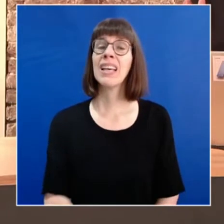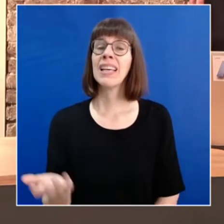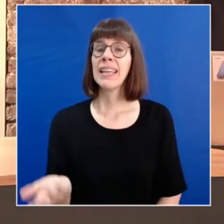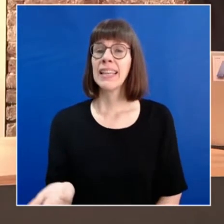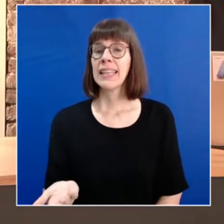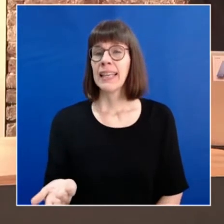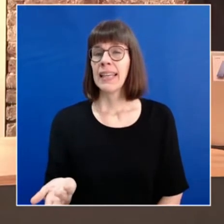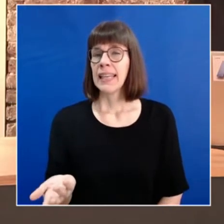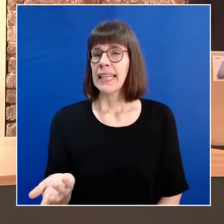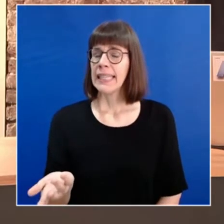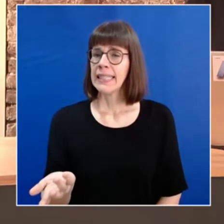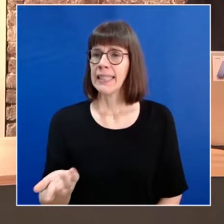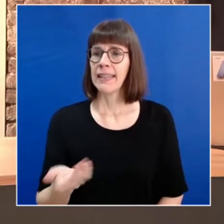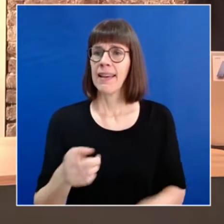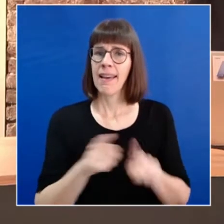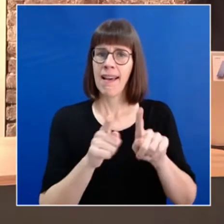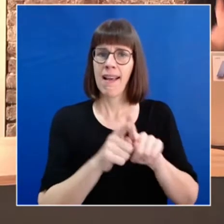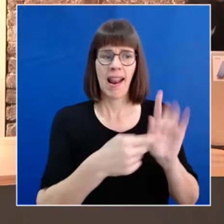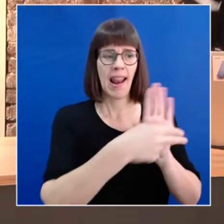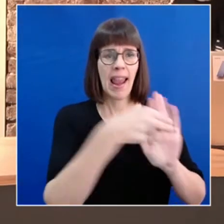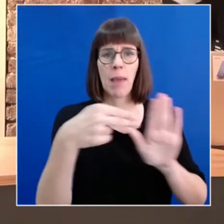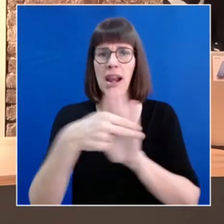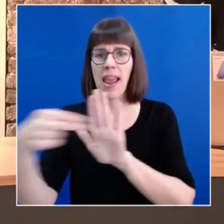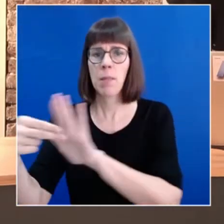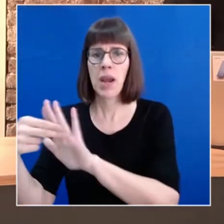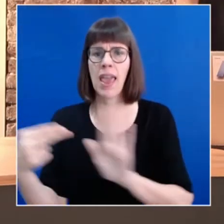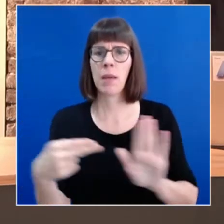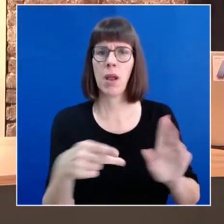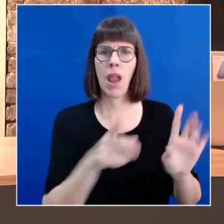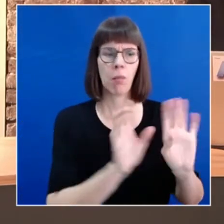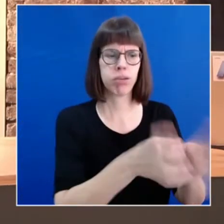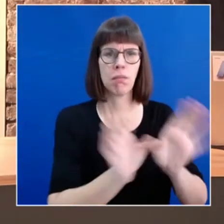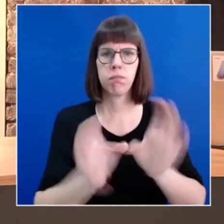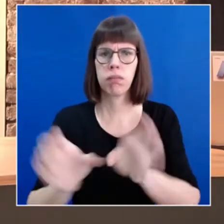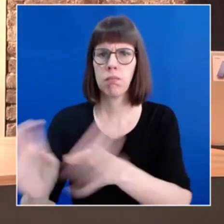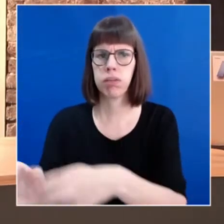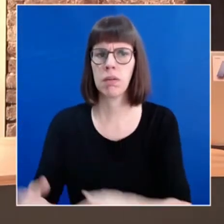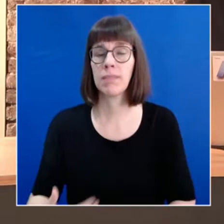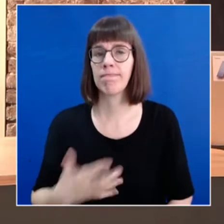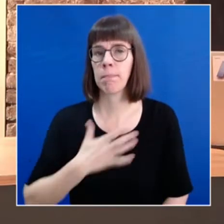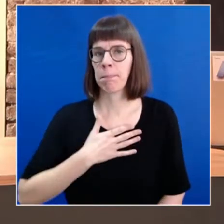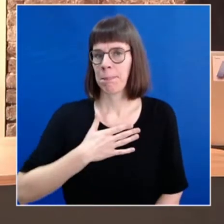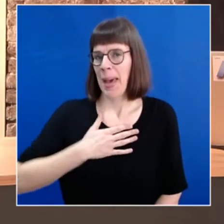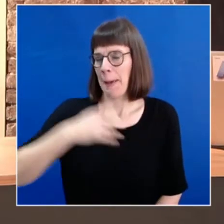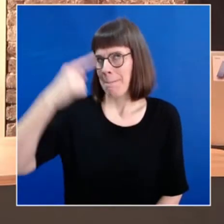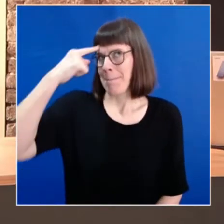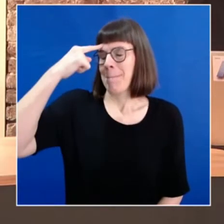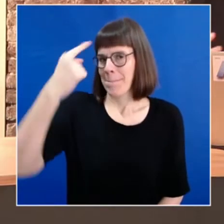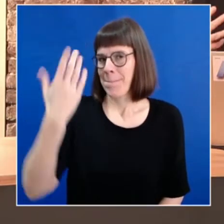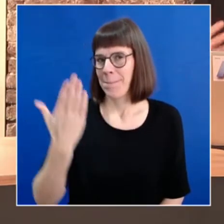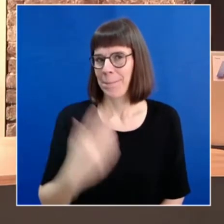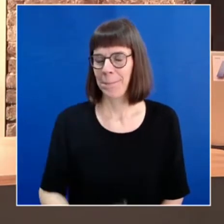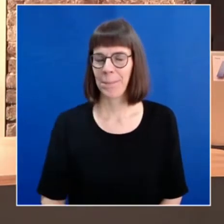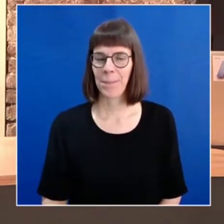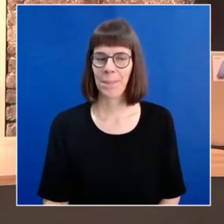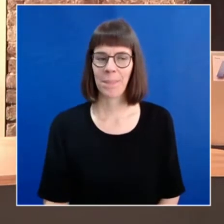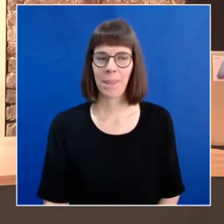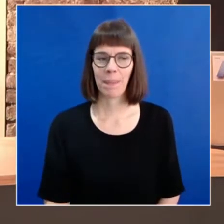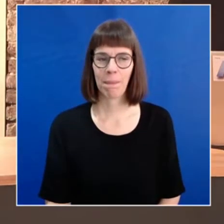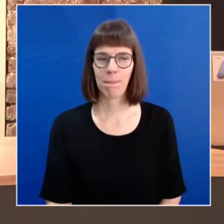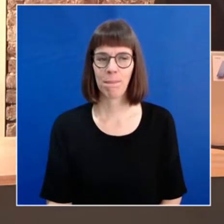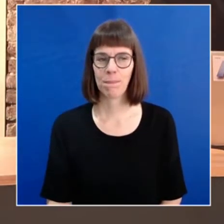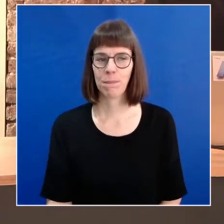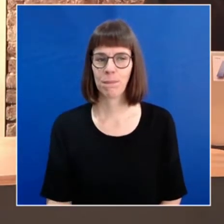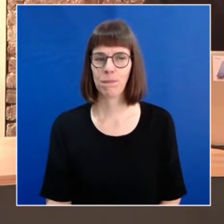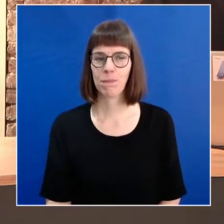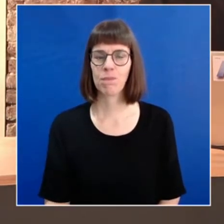But we put them into labels and regions. Sorry, that's what I'm thinking. And I really hope more and more people